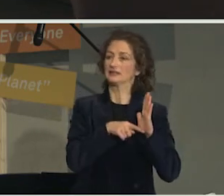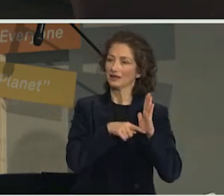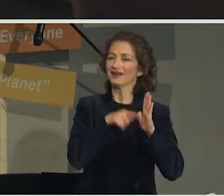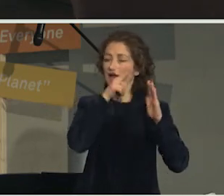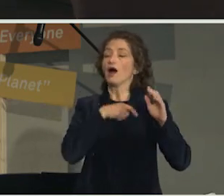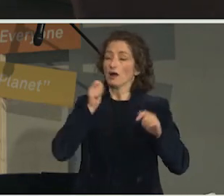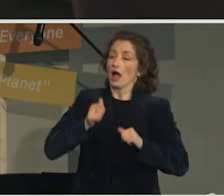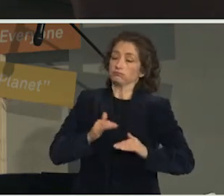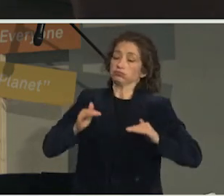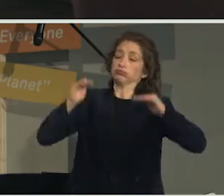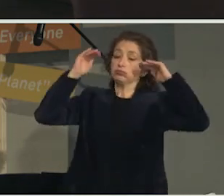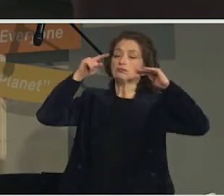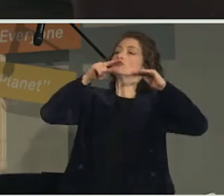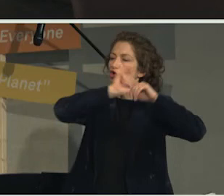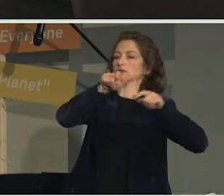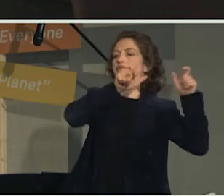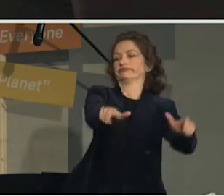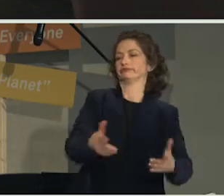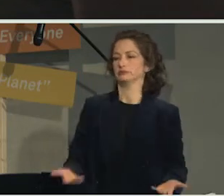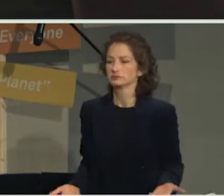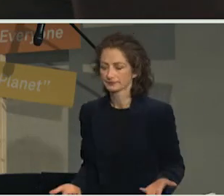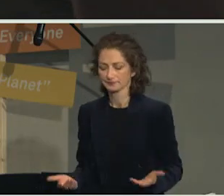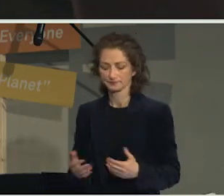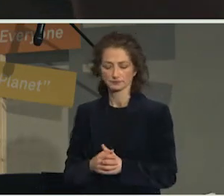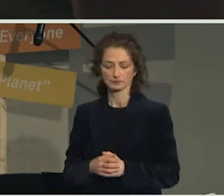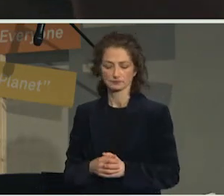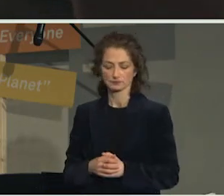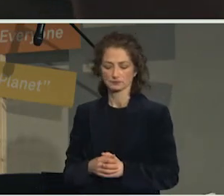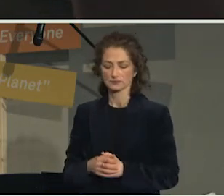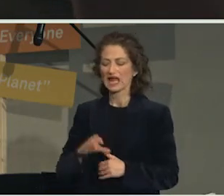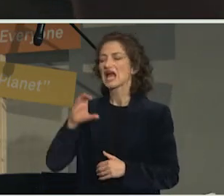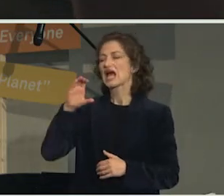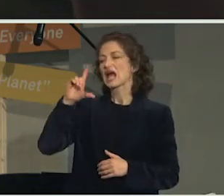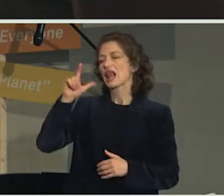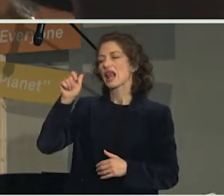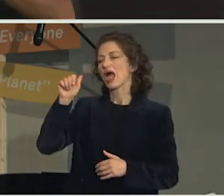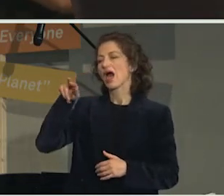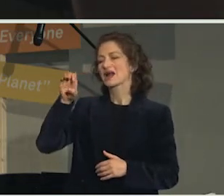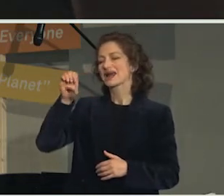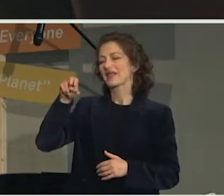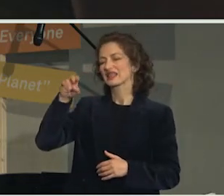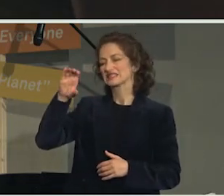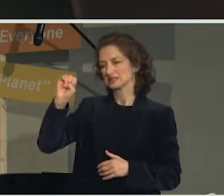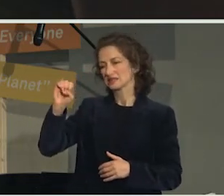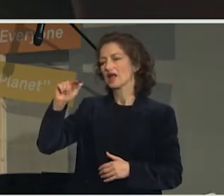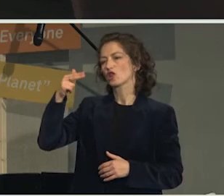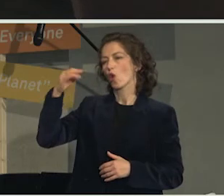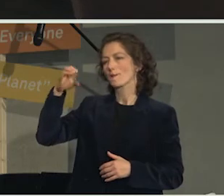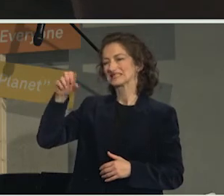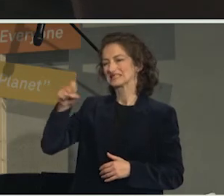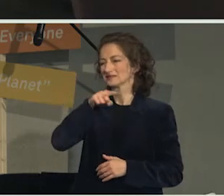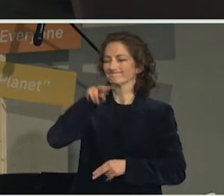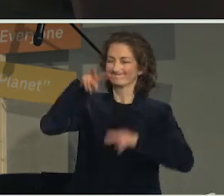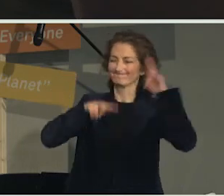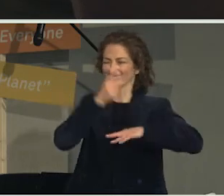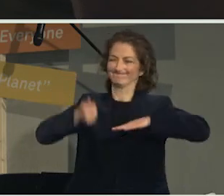us limitations on campaign finance reform. Clarence Thomas reversed affirmative. So there's like a whole platform